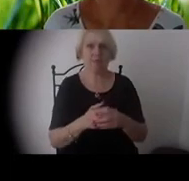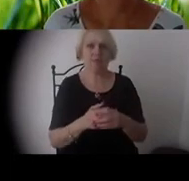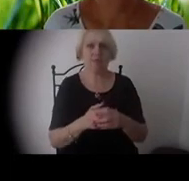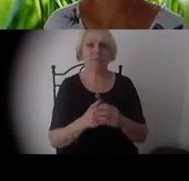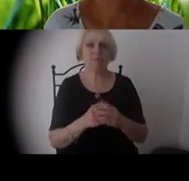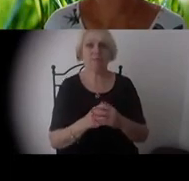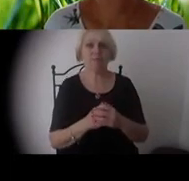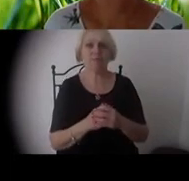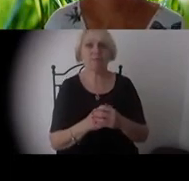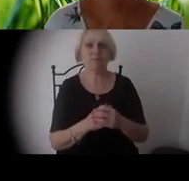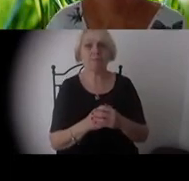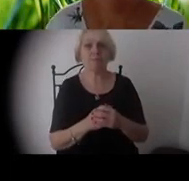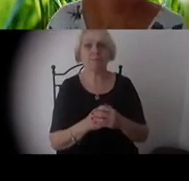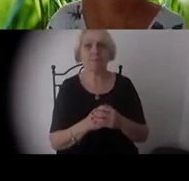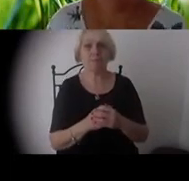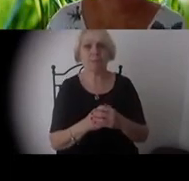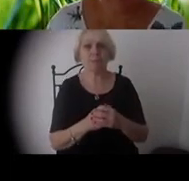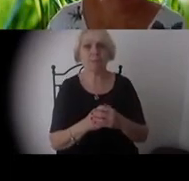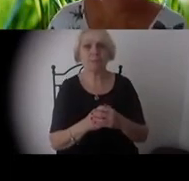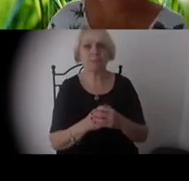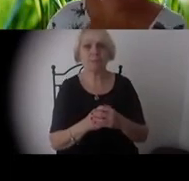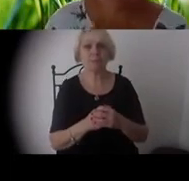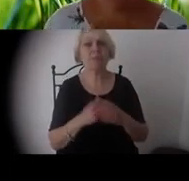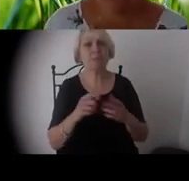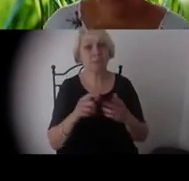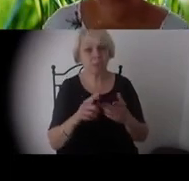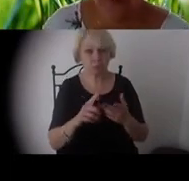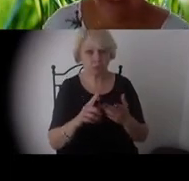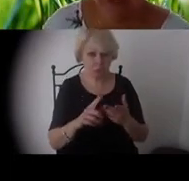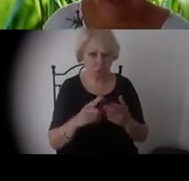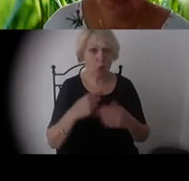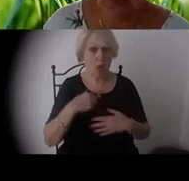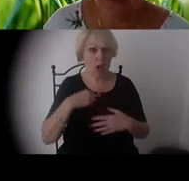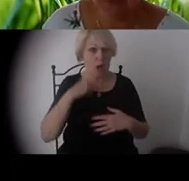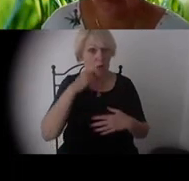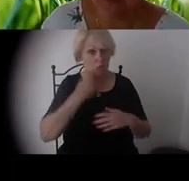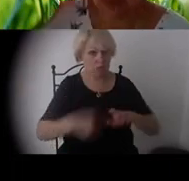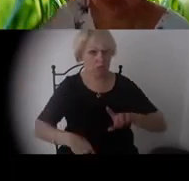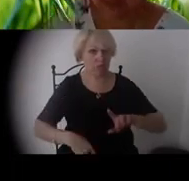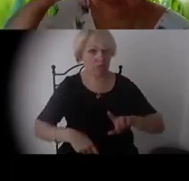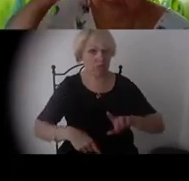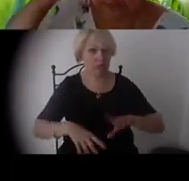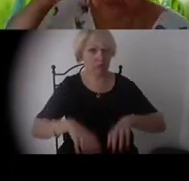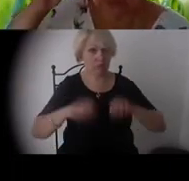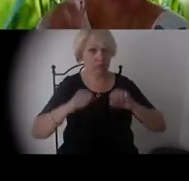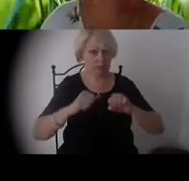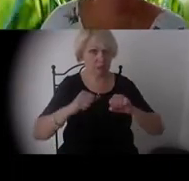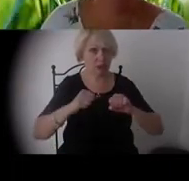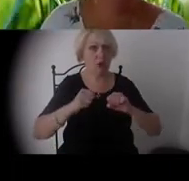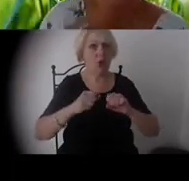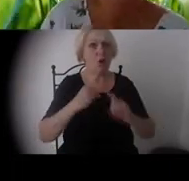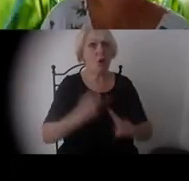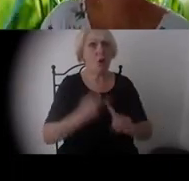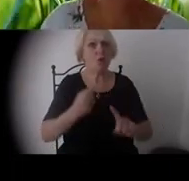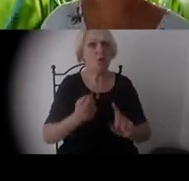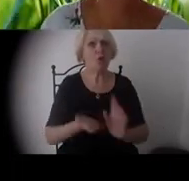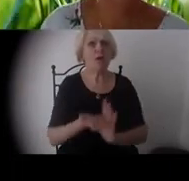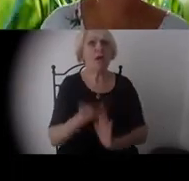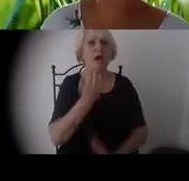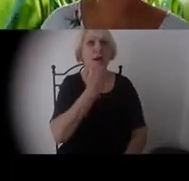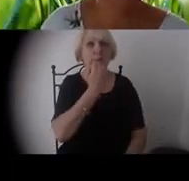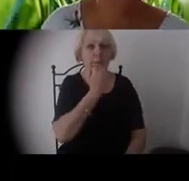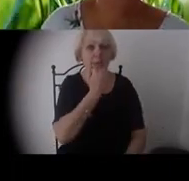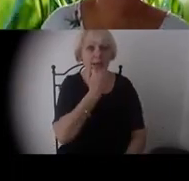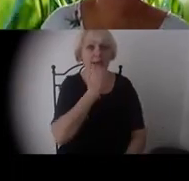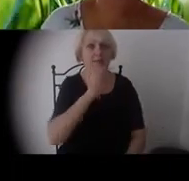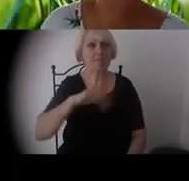but if we can kick off, I shall kick off initially with a quick update from Healthwatch Enfield, and then I will pass